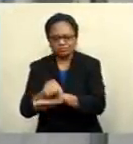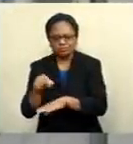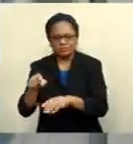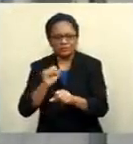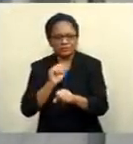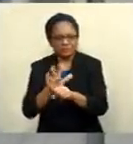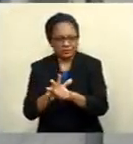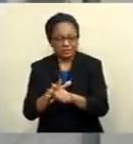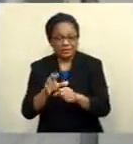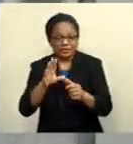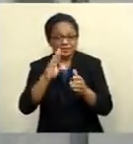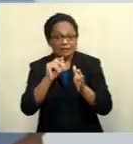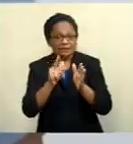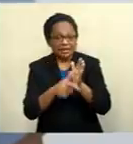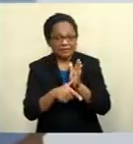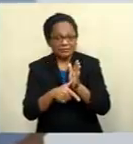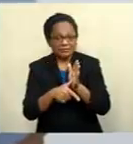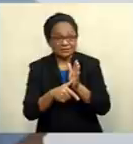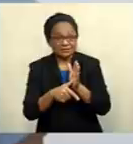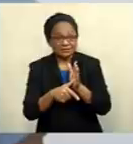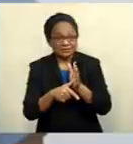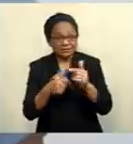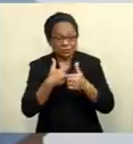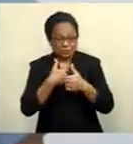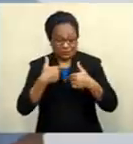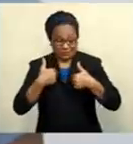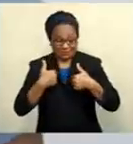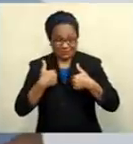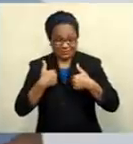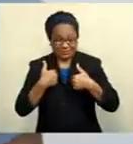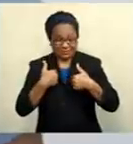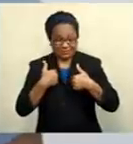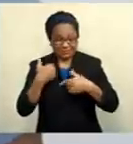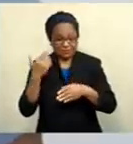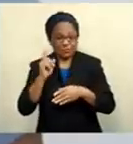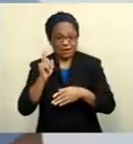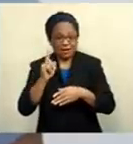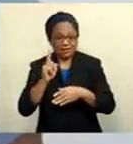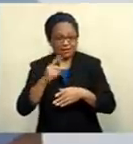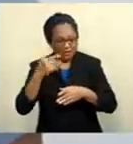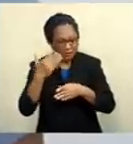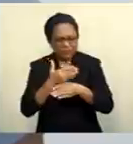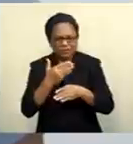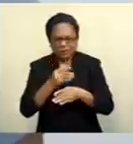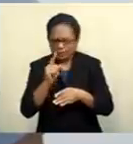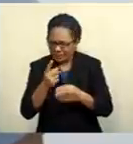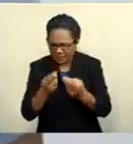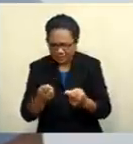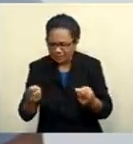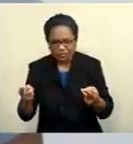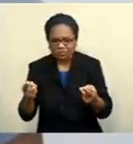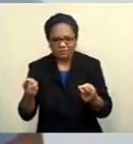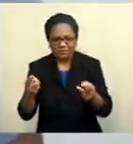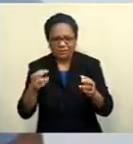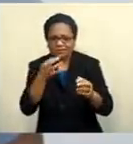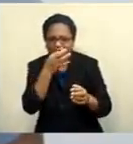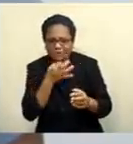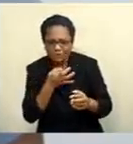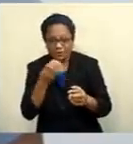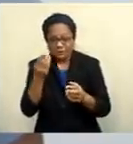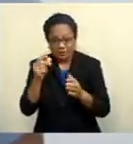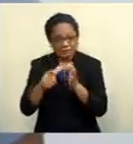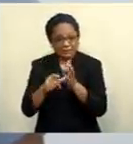that we are working with no resources or lack of resources, but